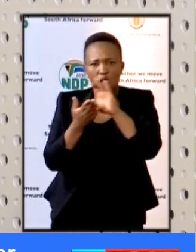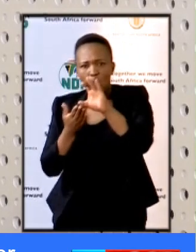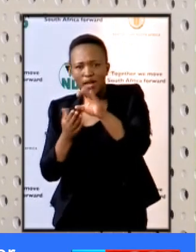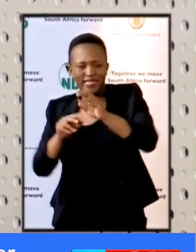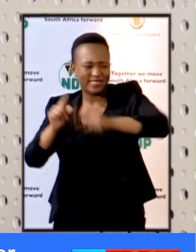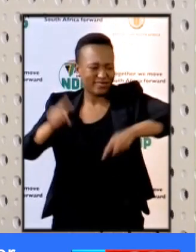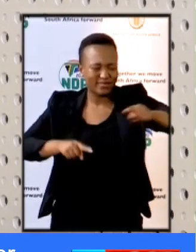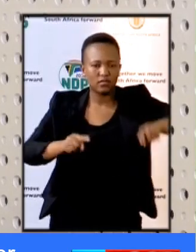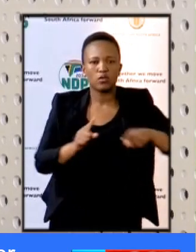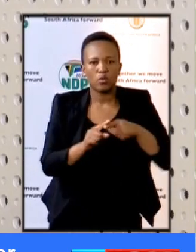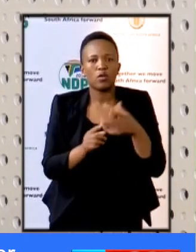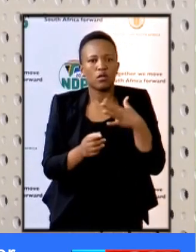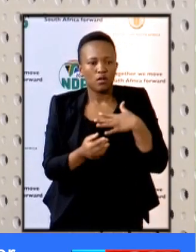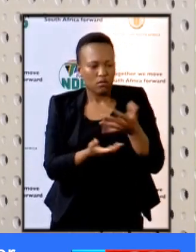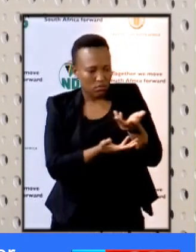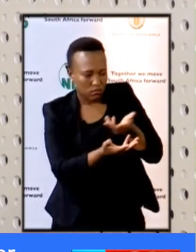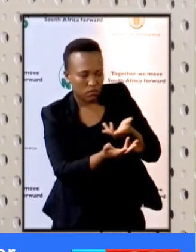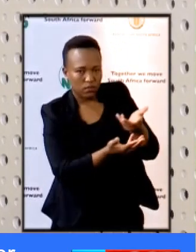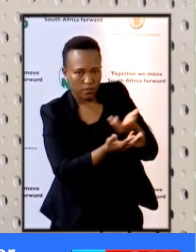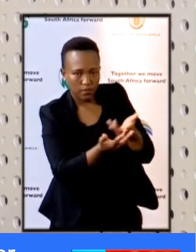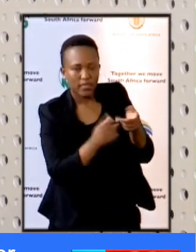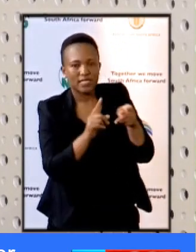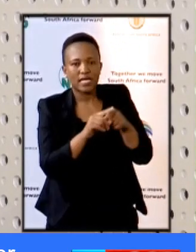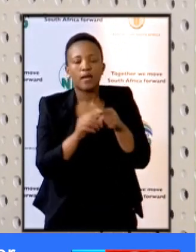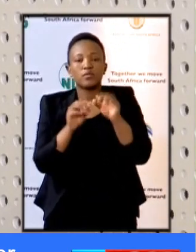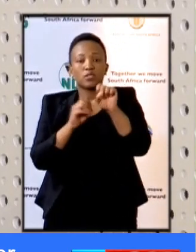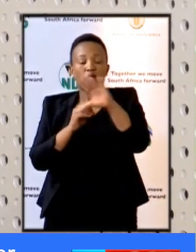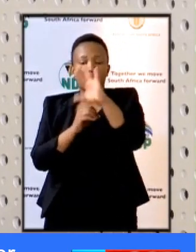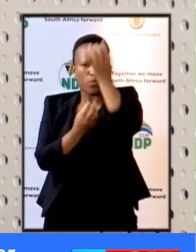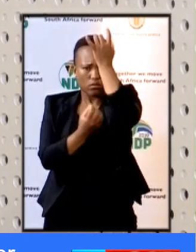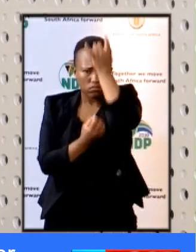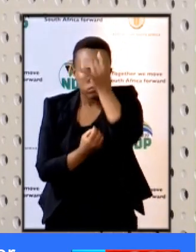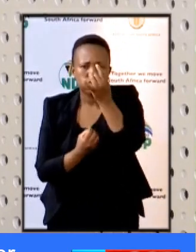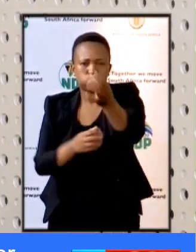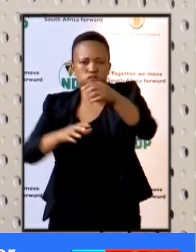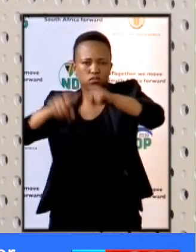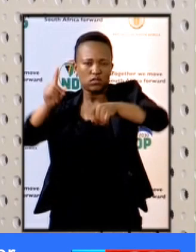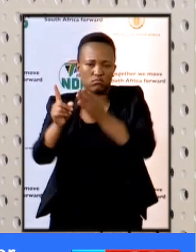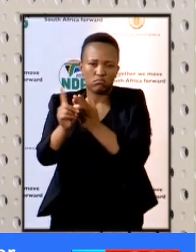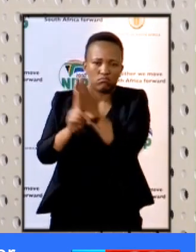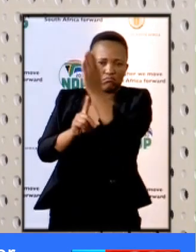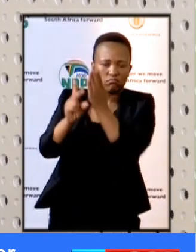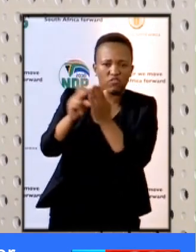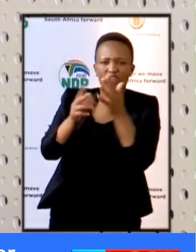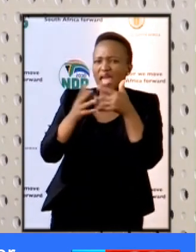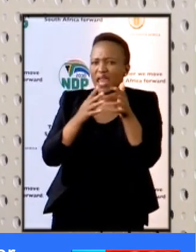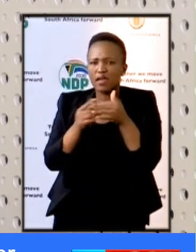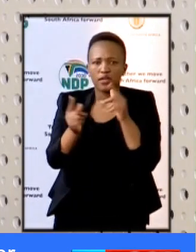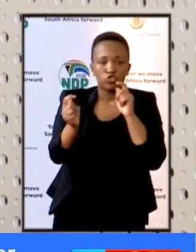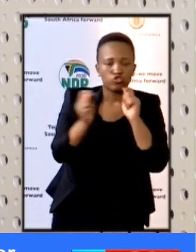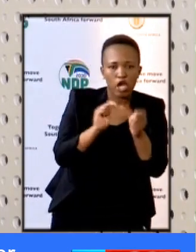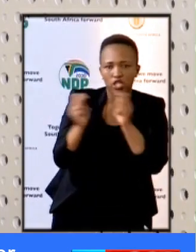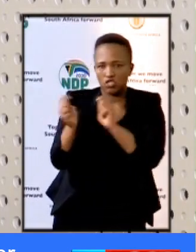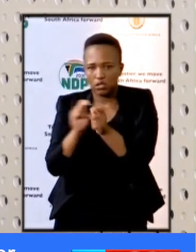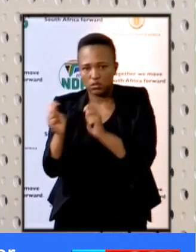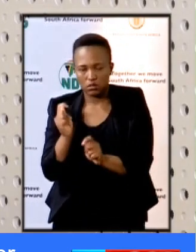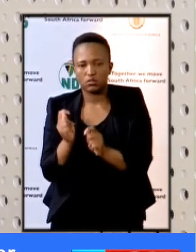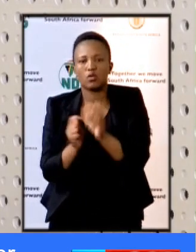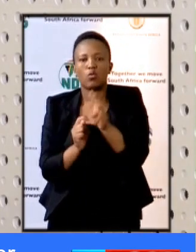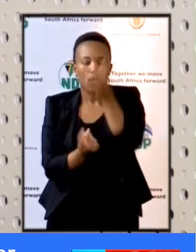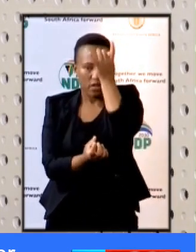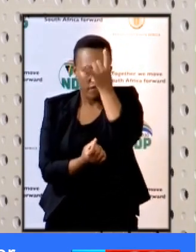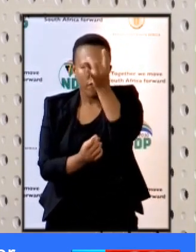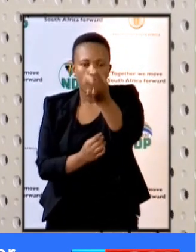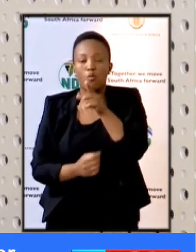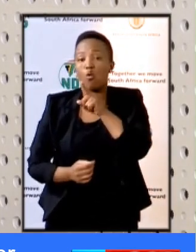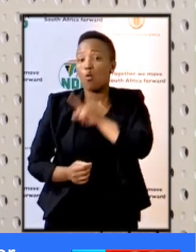entire nation through multiple platforms of communication on any developments within the sector, so